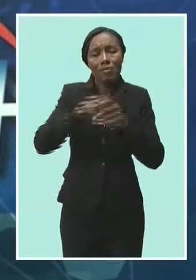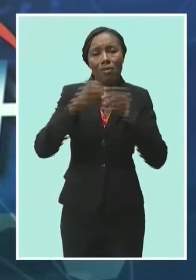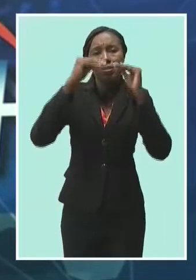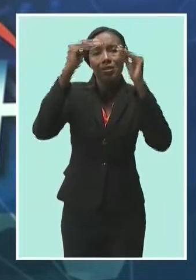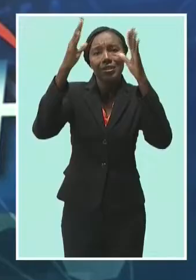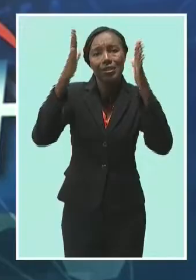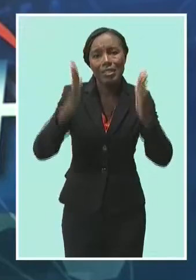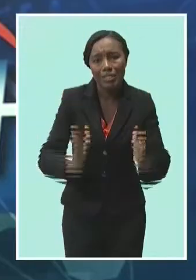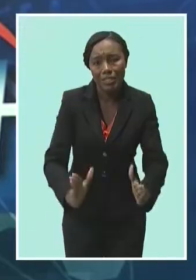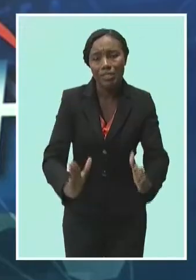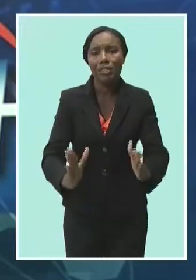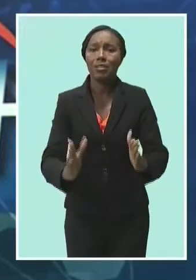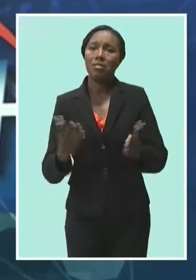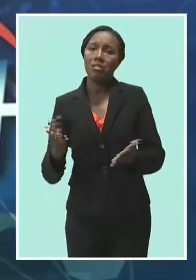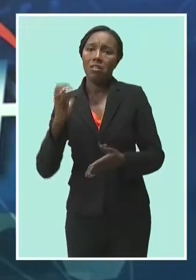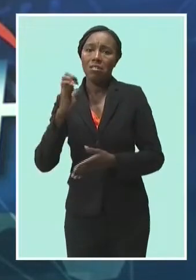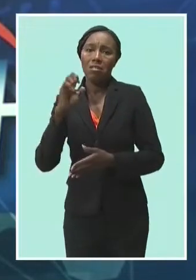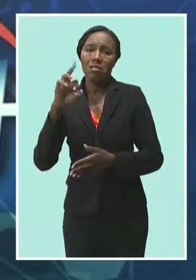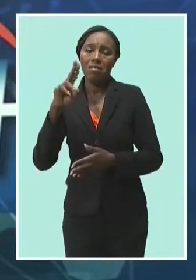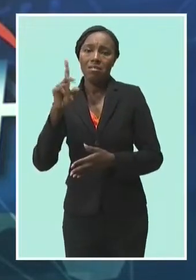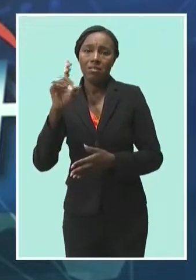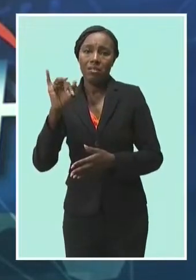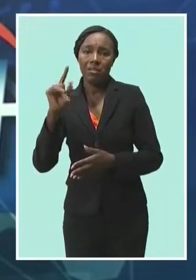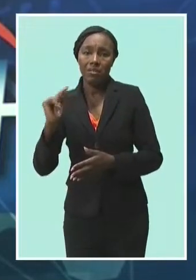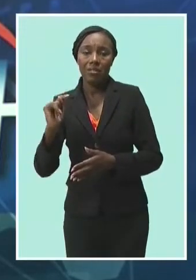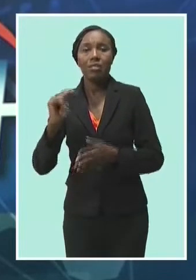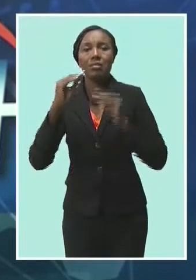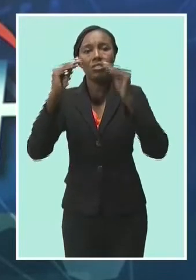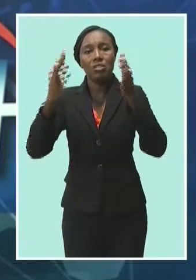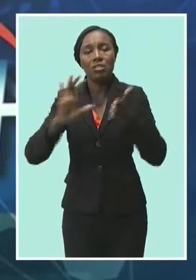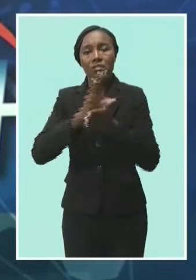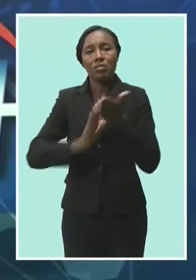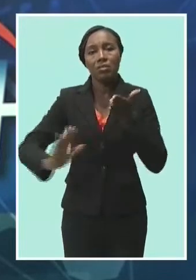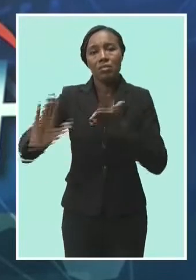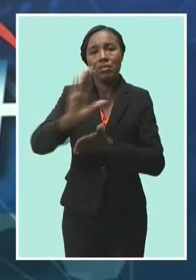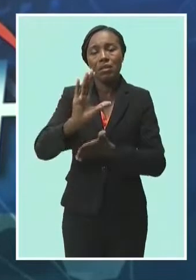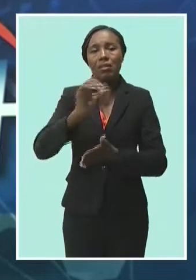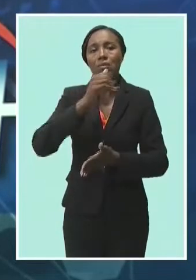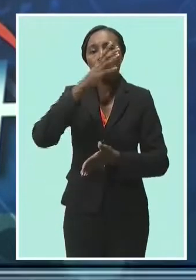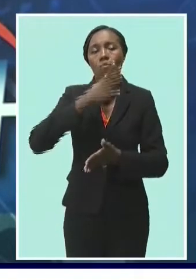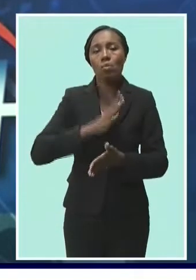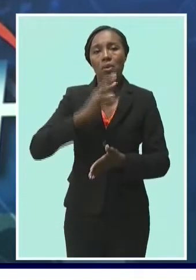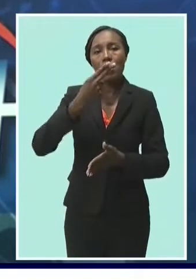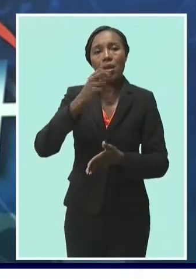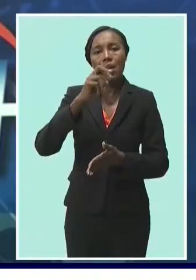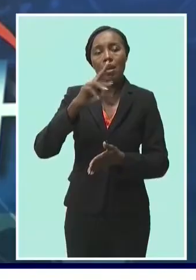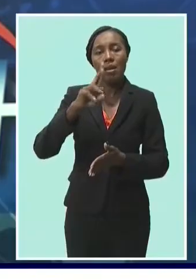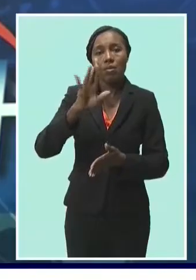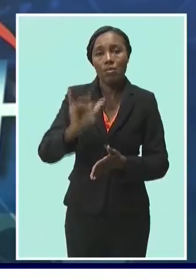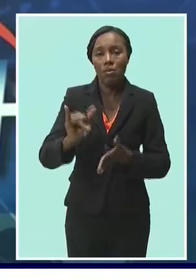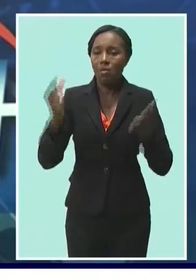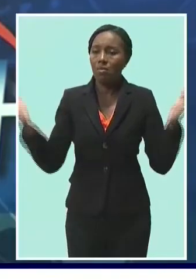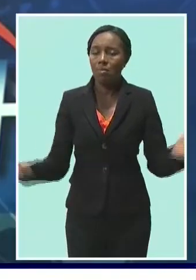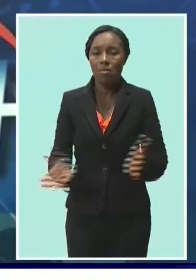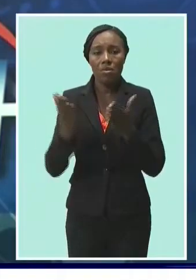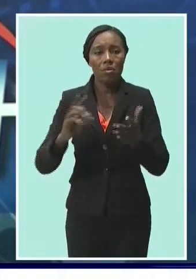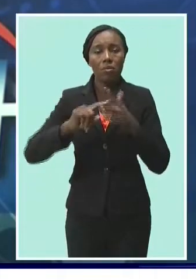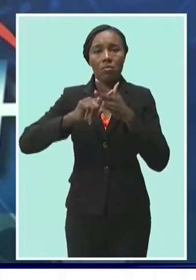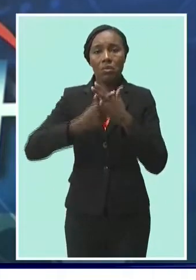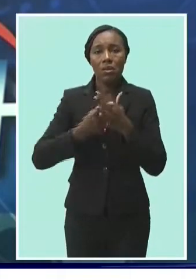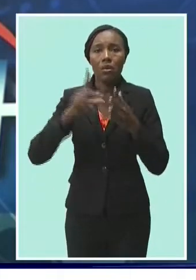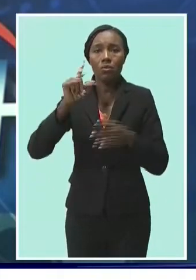from chairman of the Erdison Teachers Training College, Sylvia Henry. And she made the appeal at the opening ceremony for the start of the orientation